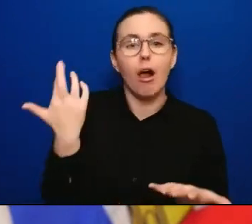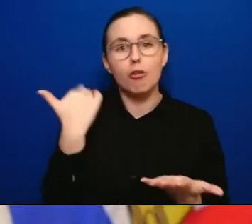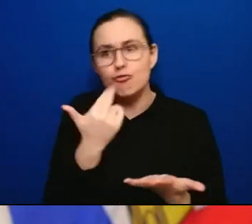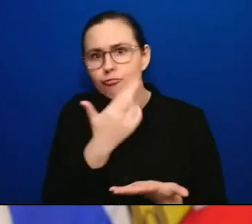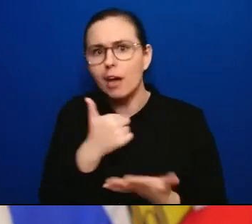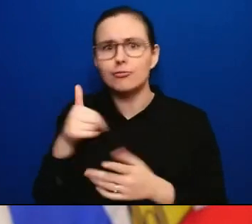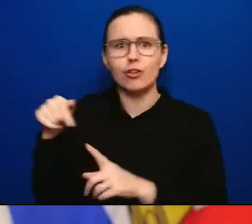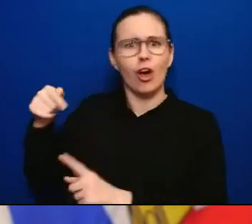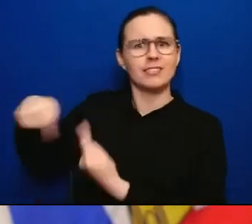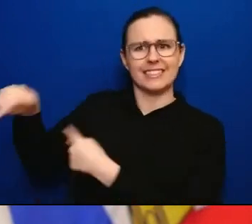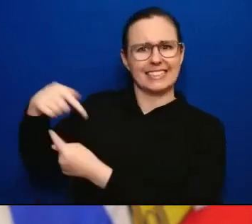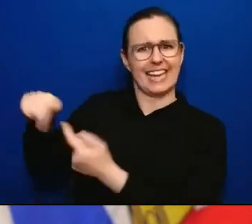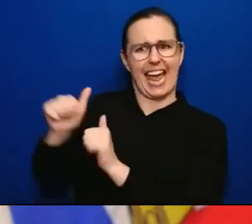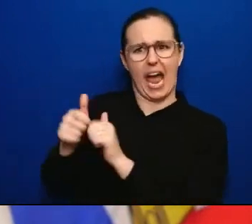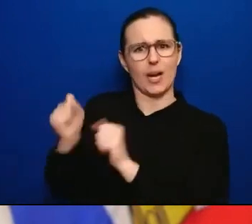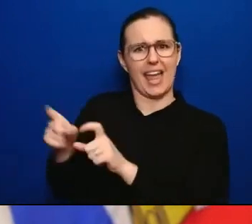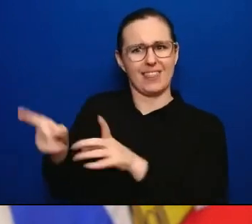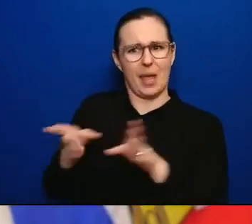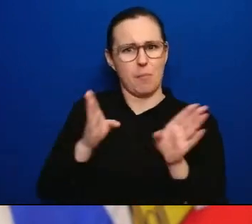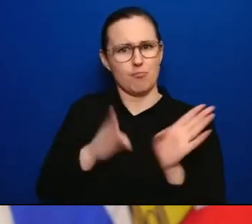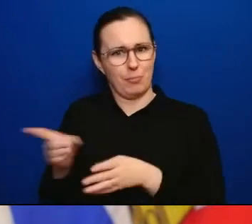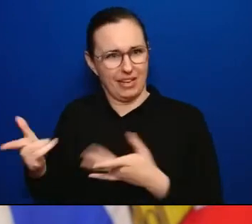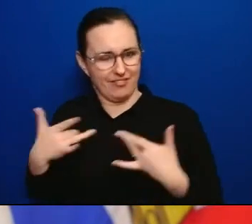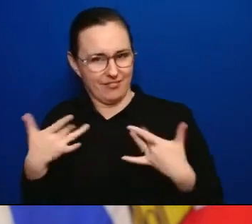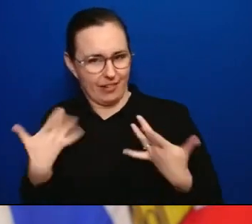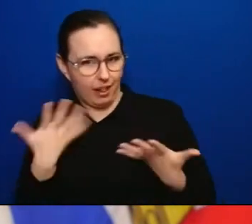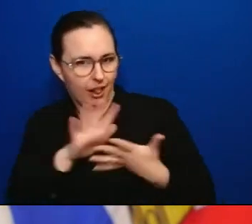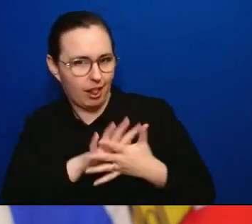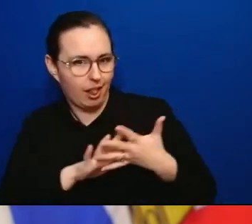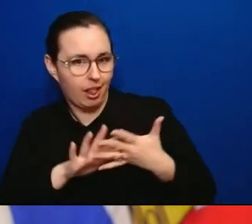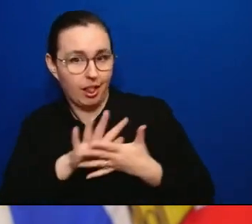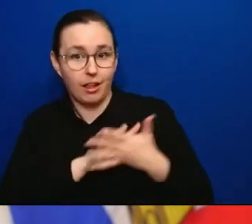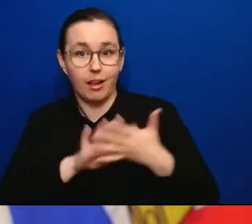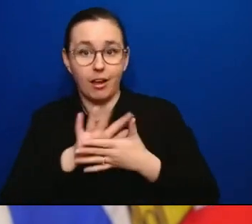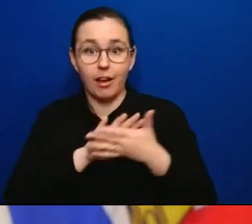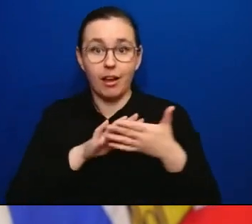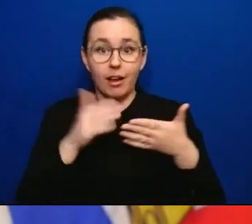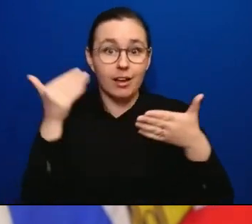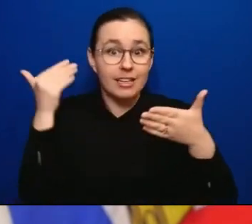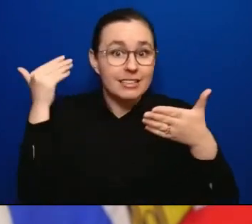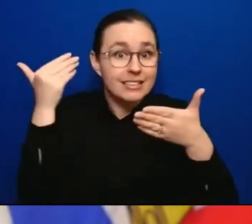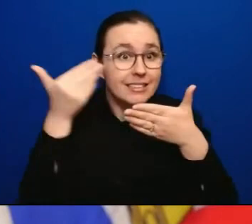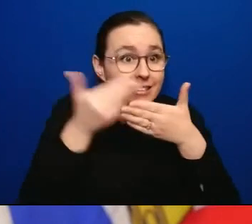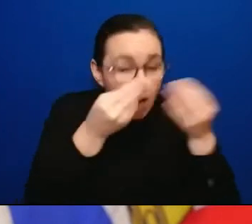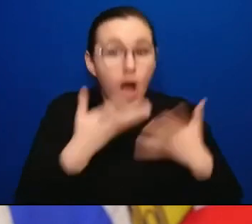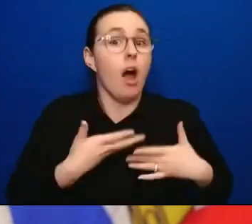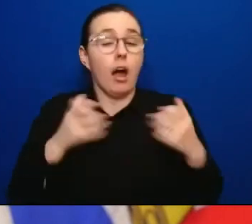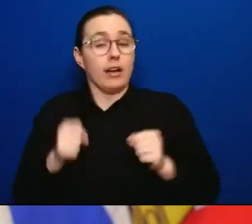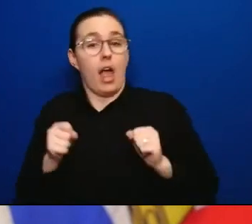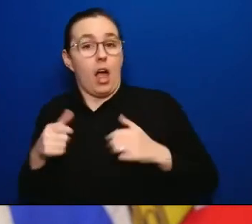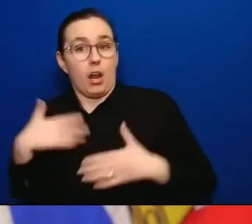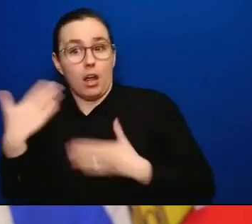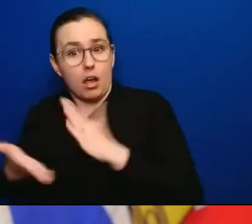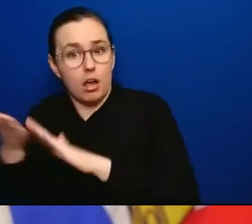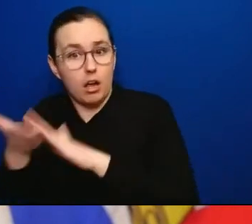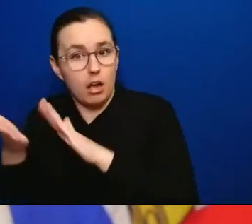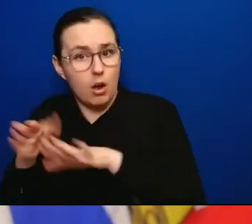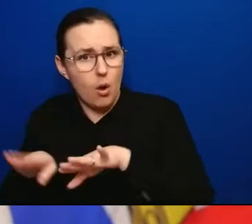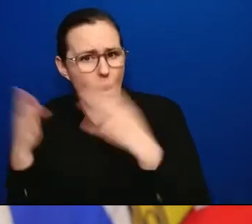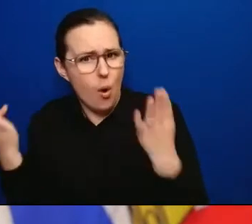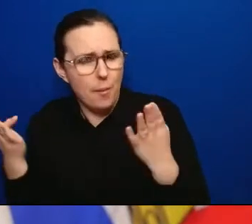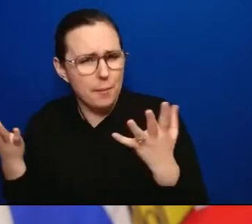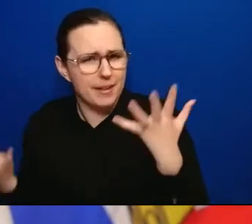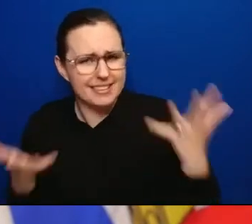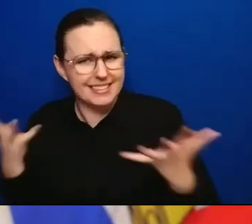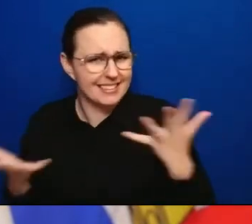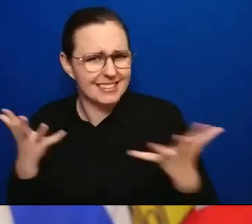often about how hard it is to prepare when they're, in essence, finding out sort of last minute about whether they'll be able to